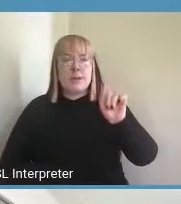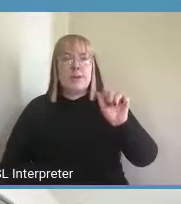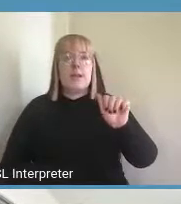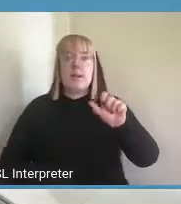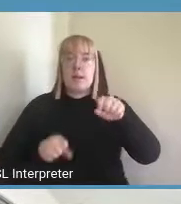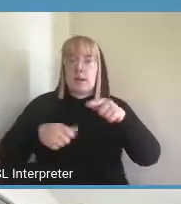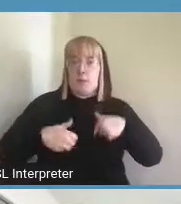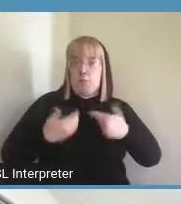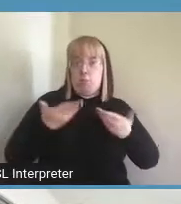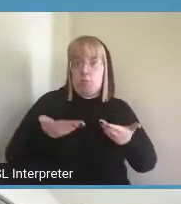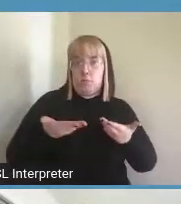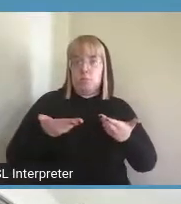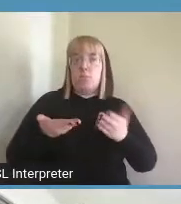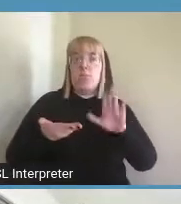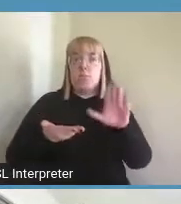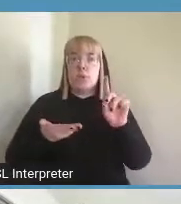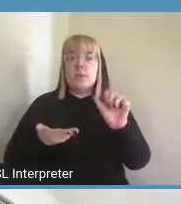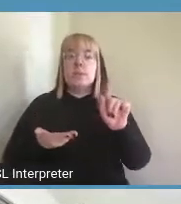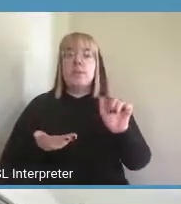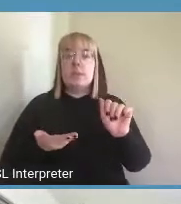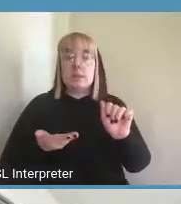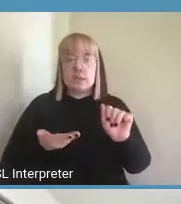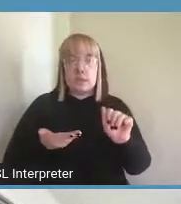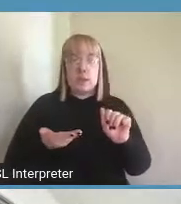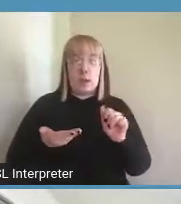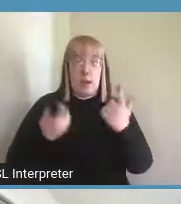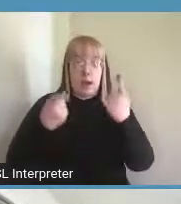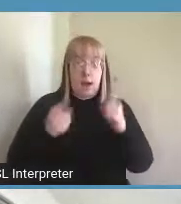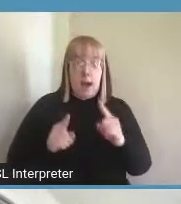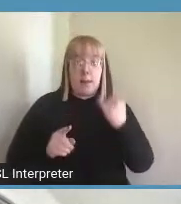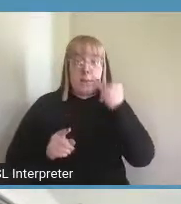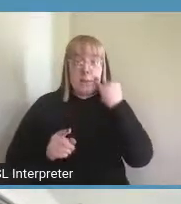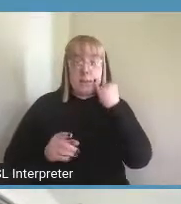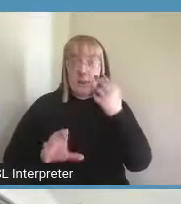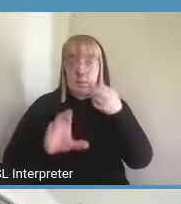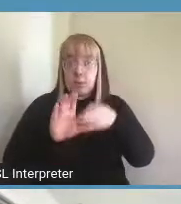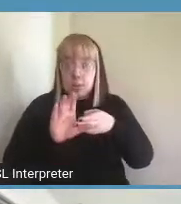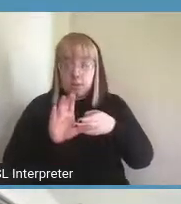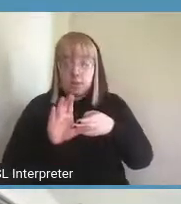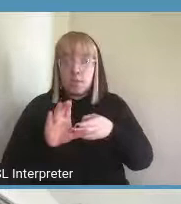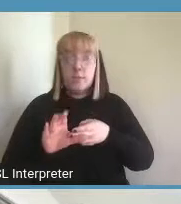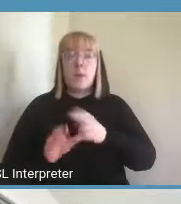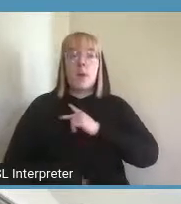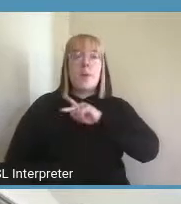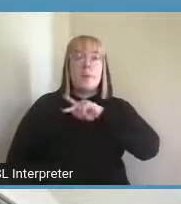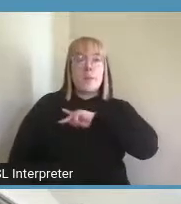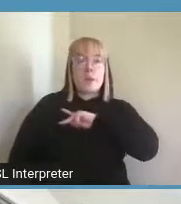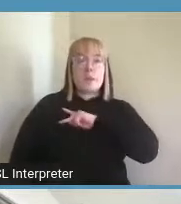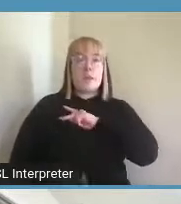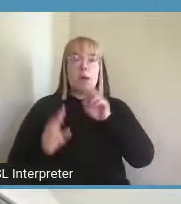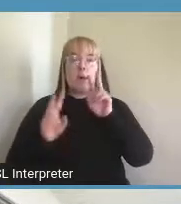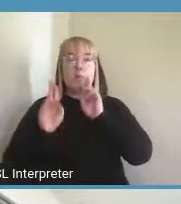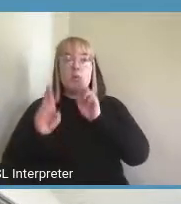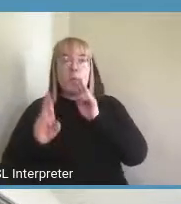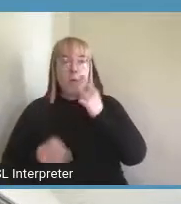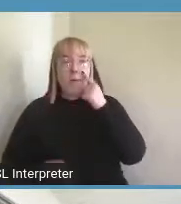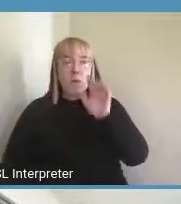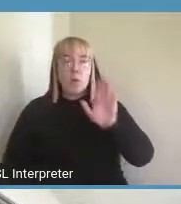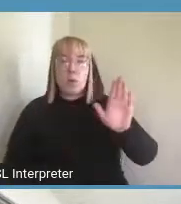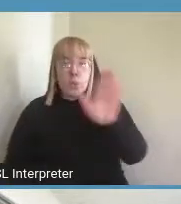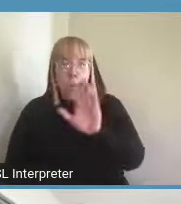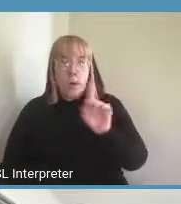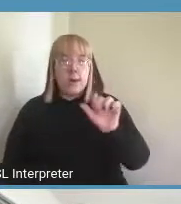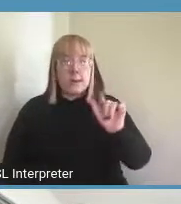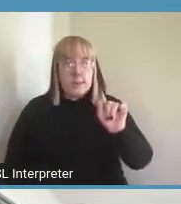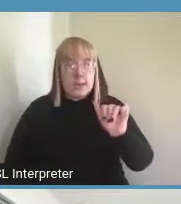data, be part of this, and what you get out of participating in that way is a personalized report each year that shows